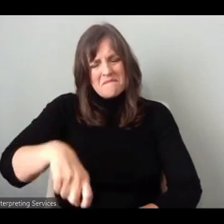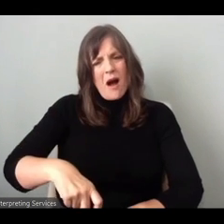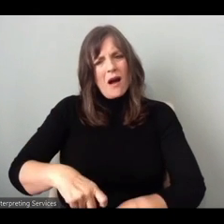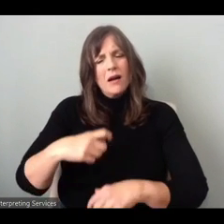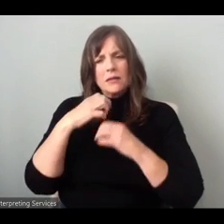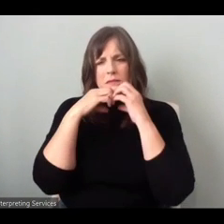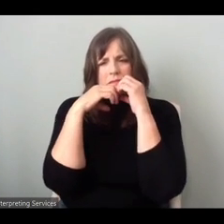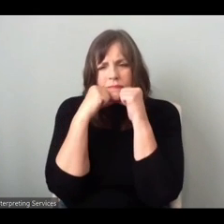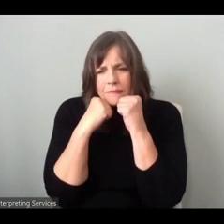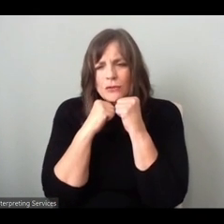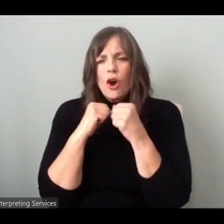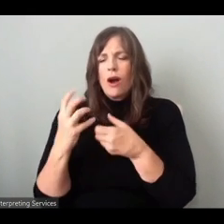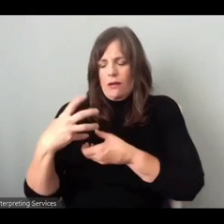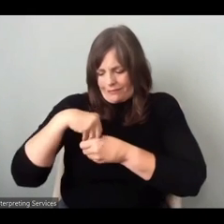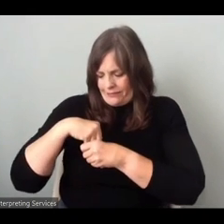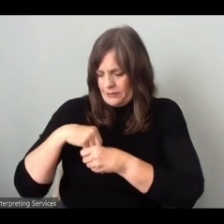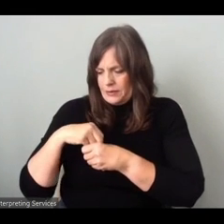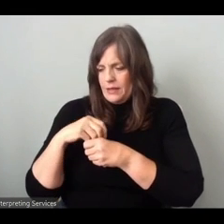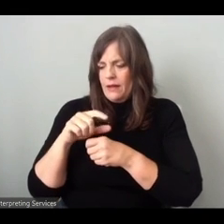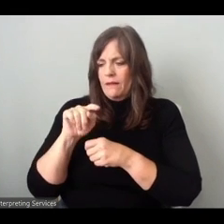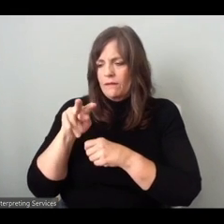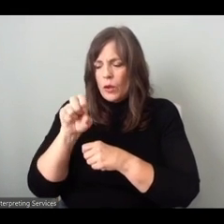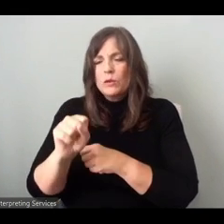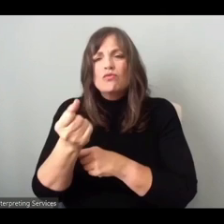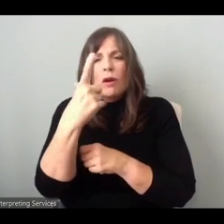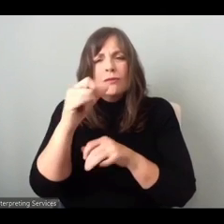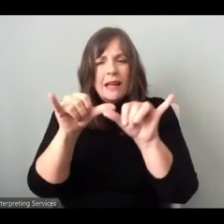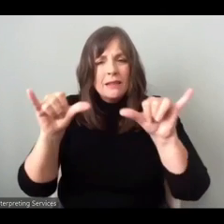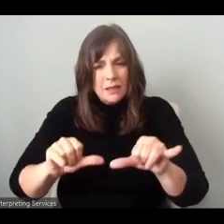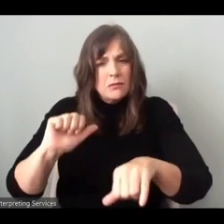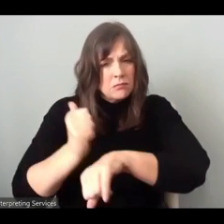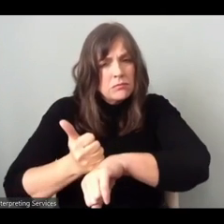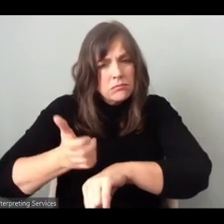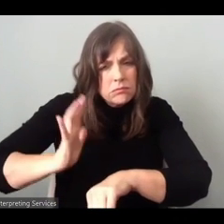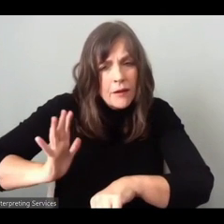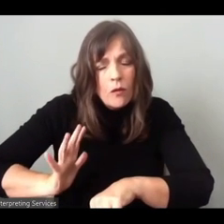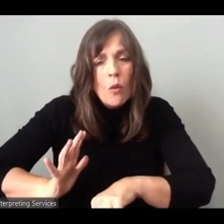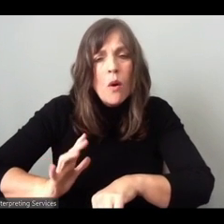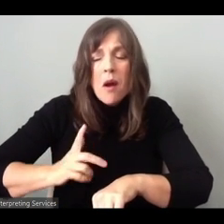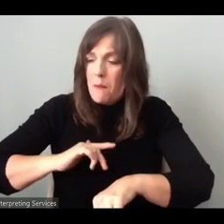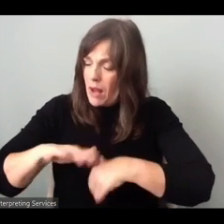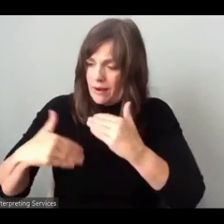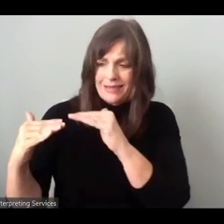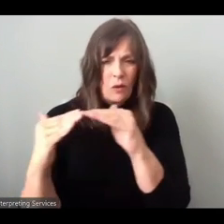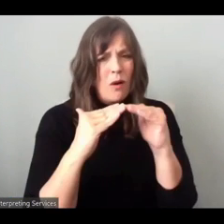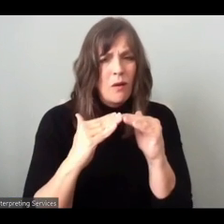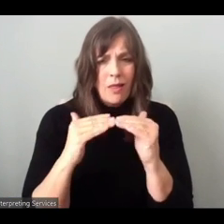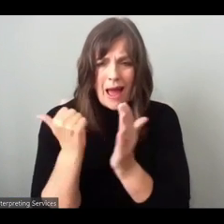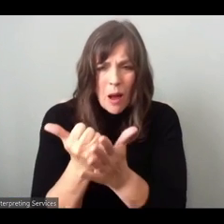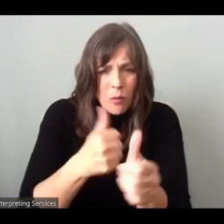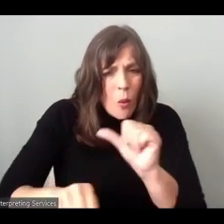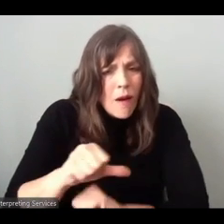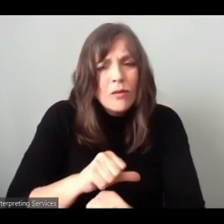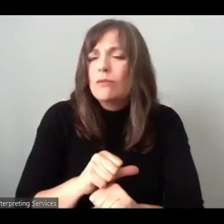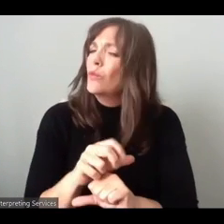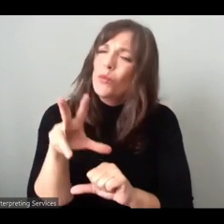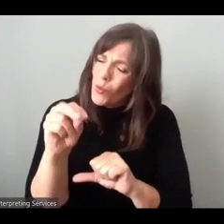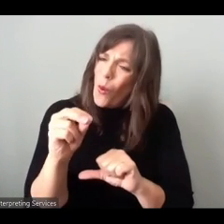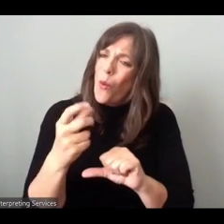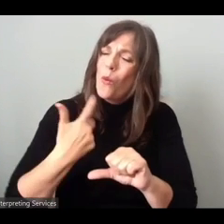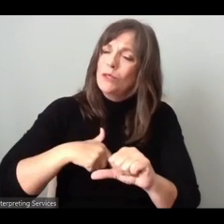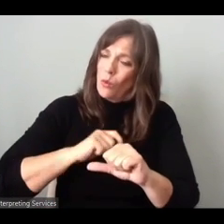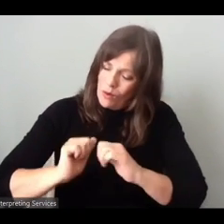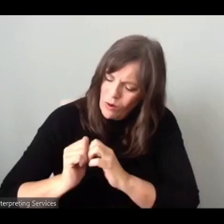one, we have to build it through a lens of racial equity, shared values, possibility, and creativity. When I think about advice to